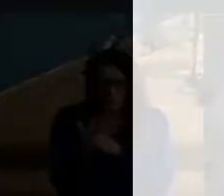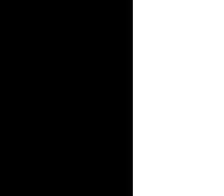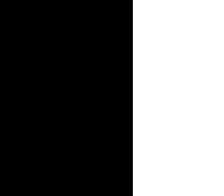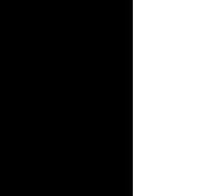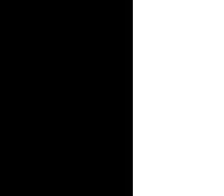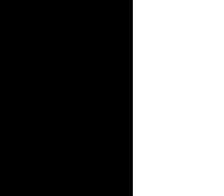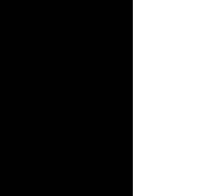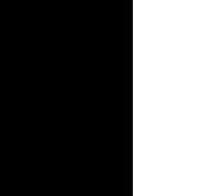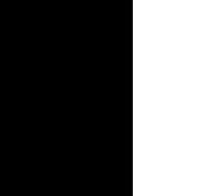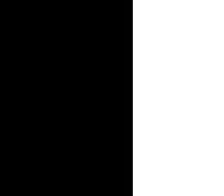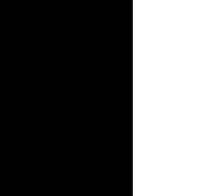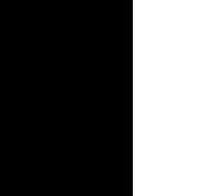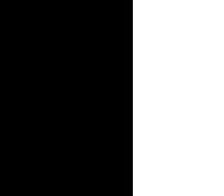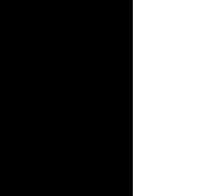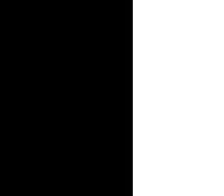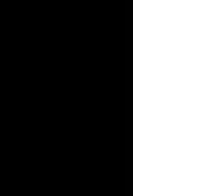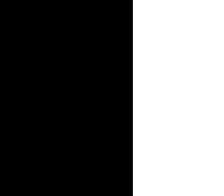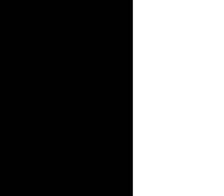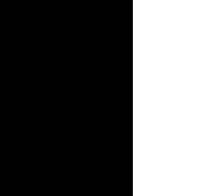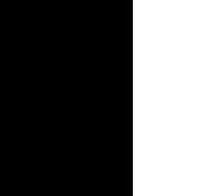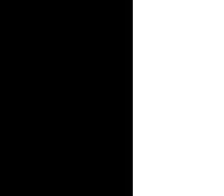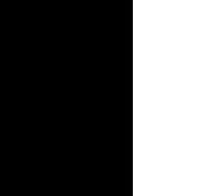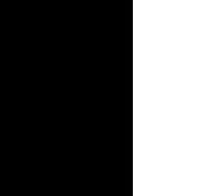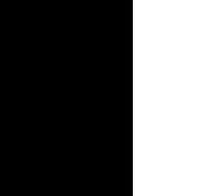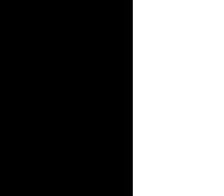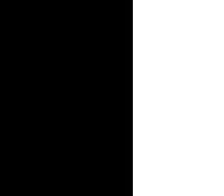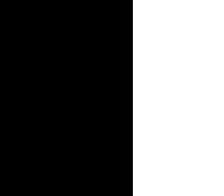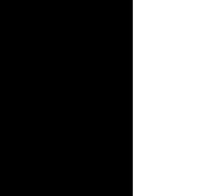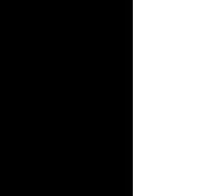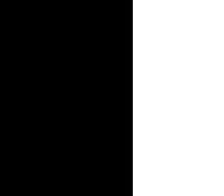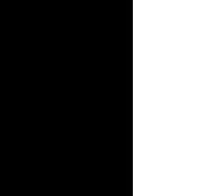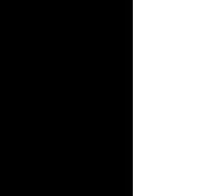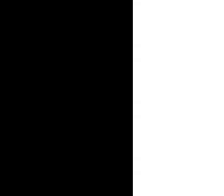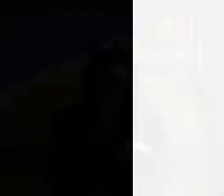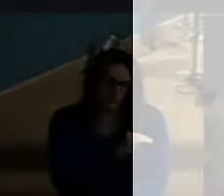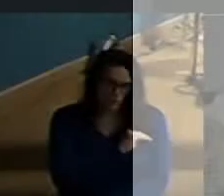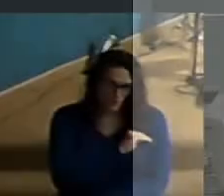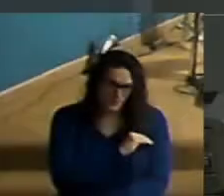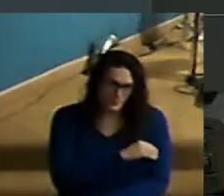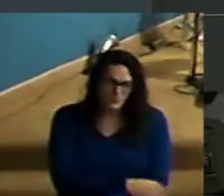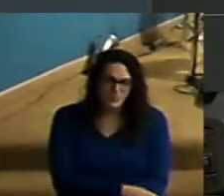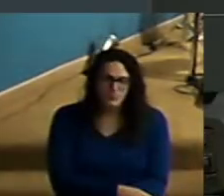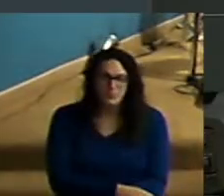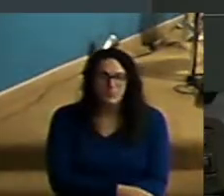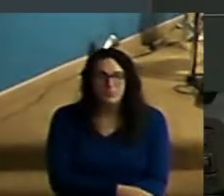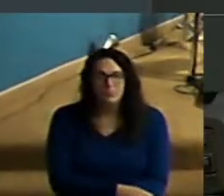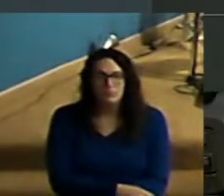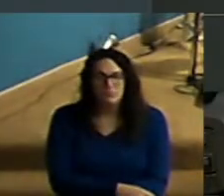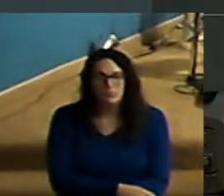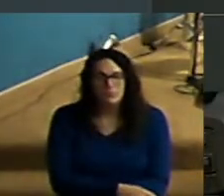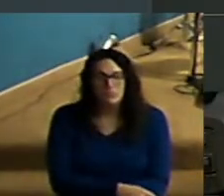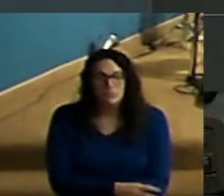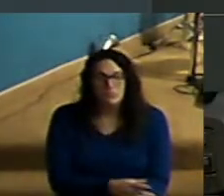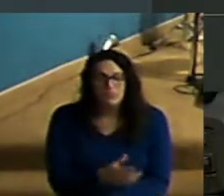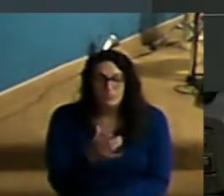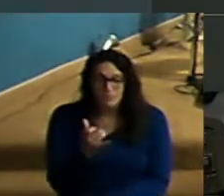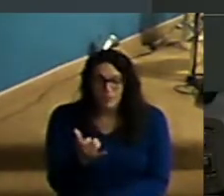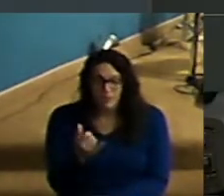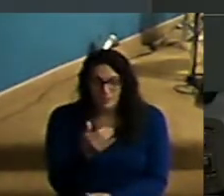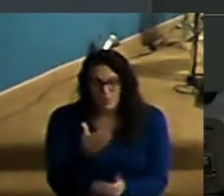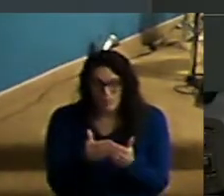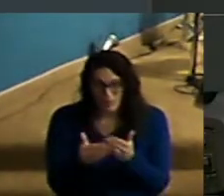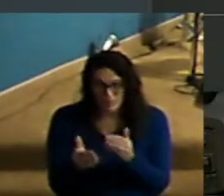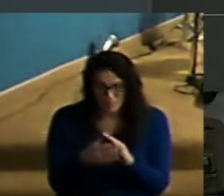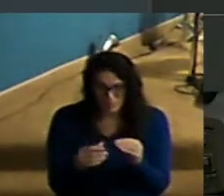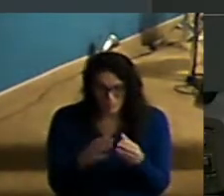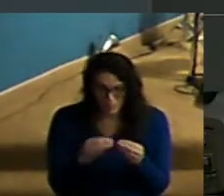prayer empowers our mission. Prayer empowers our mission. I just want to pick up the rest of the story. Daniel